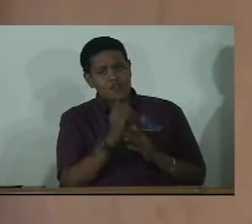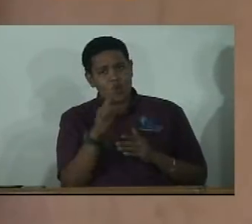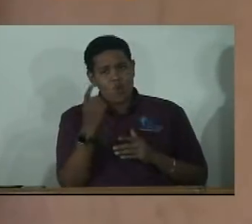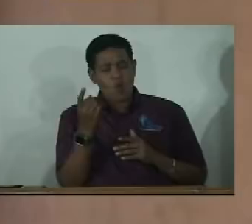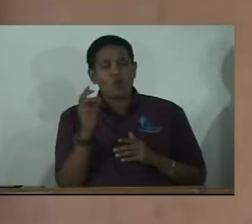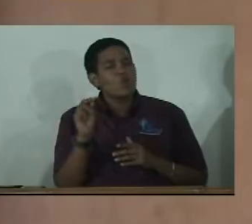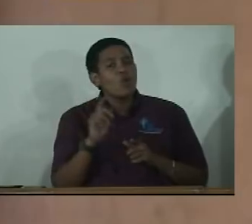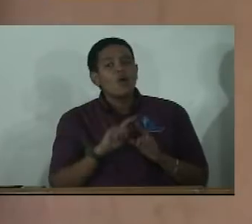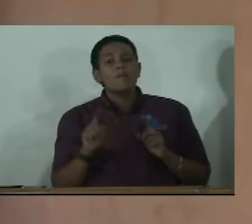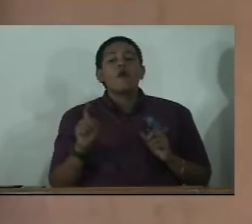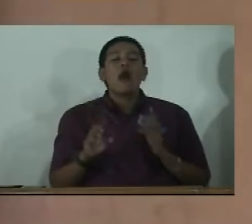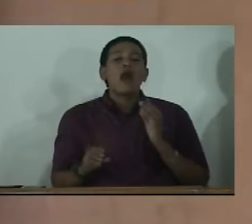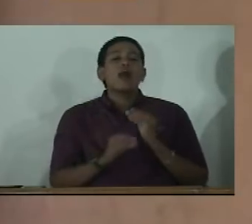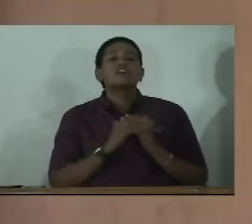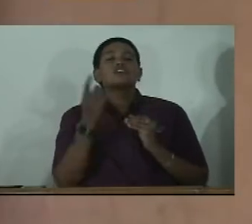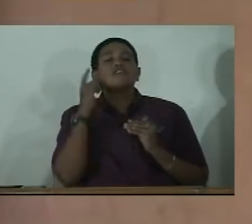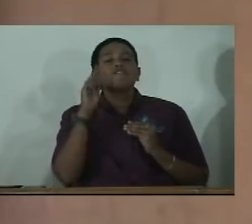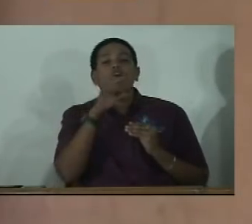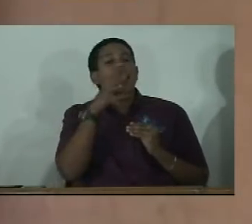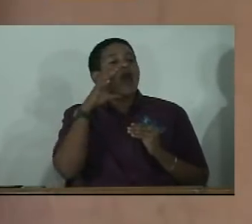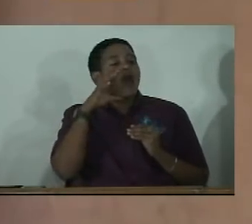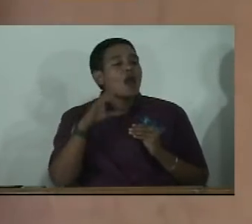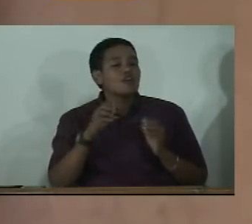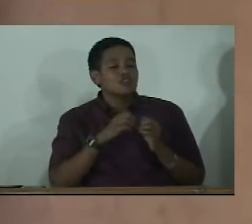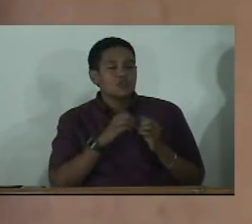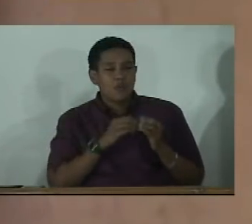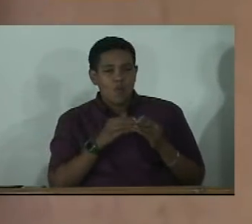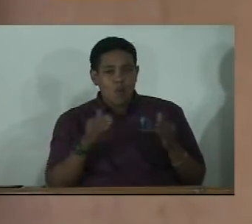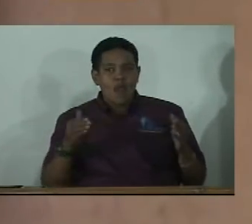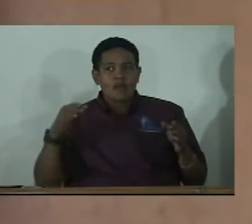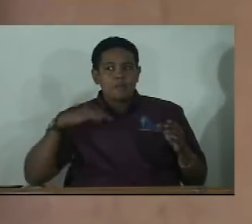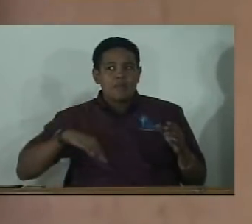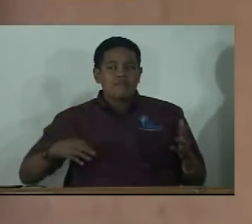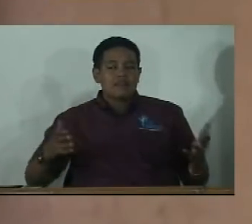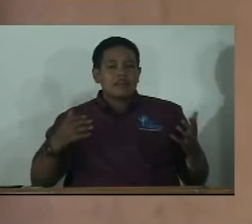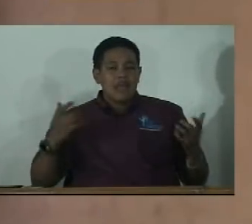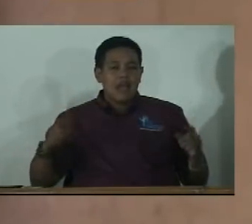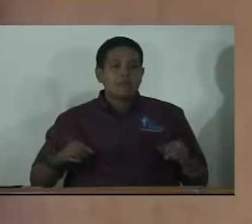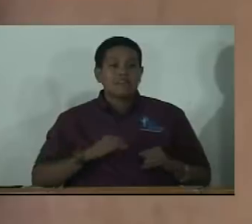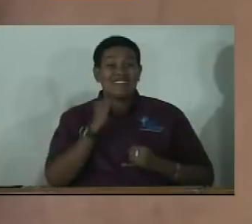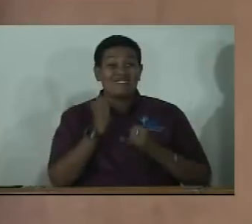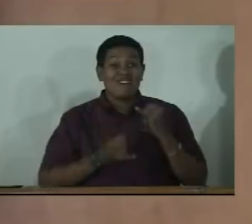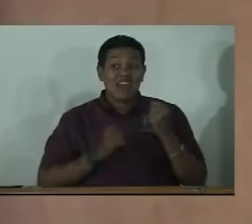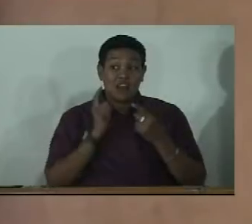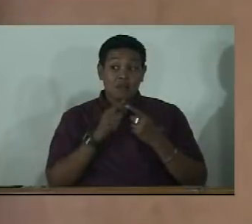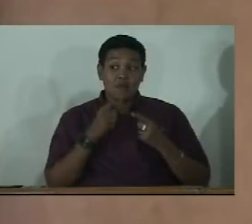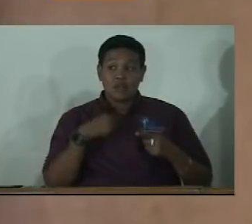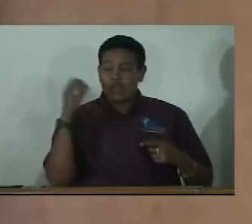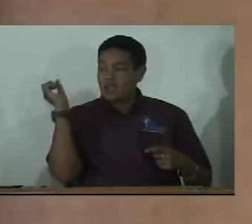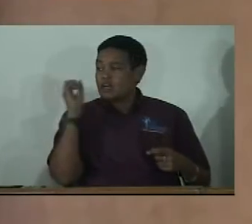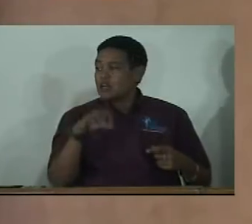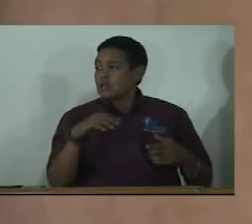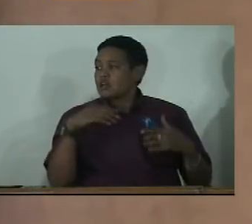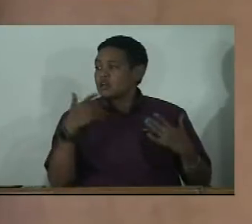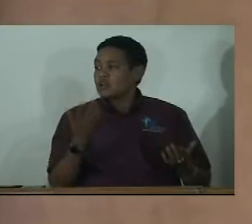but for agriculture more widely. The final point I'd like to make, Mr. President, and